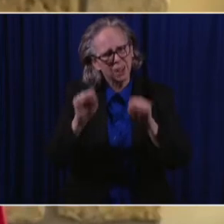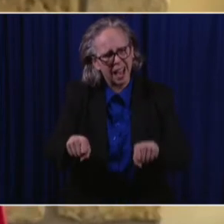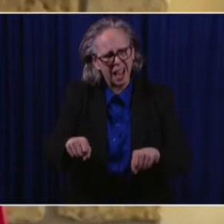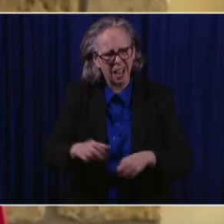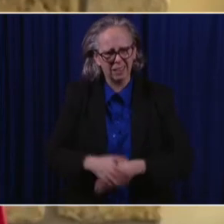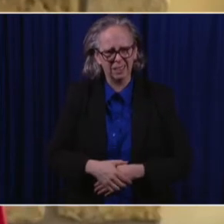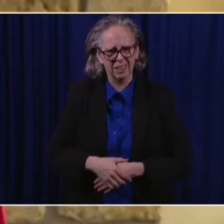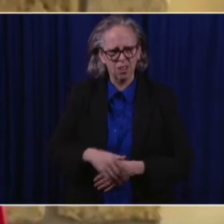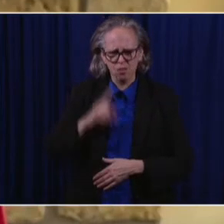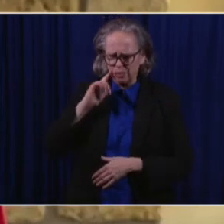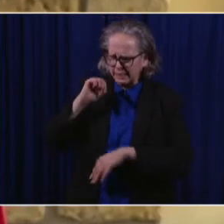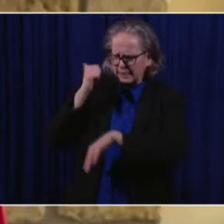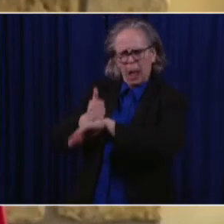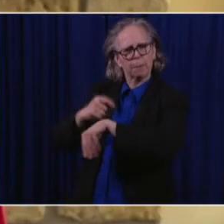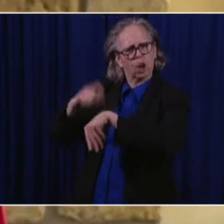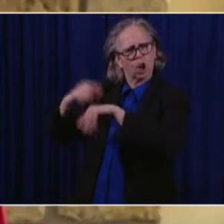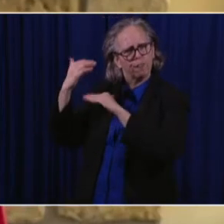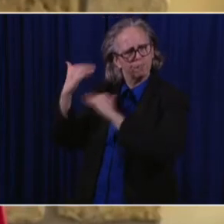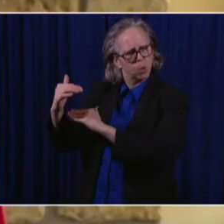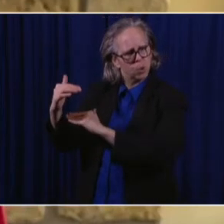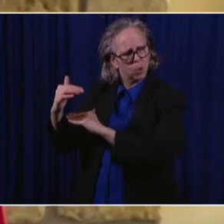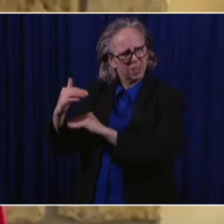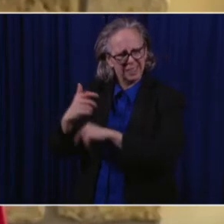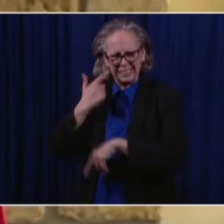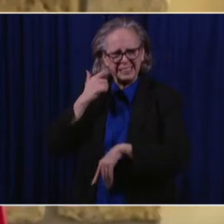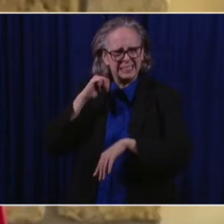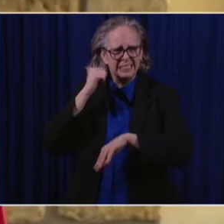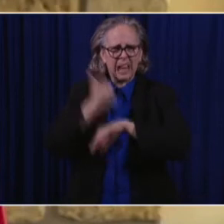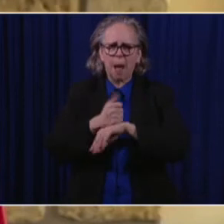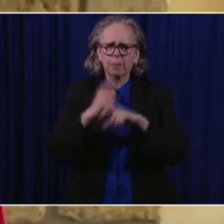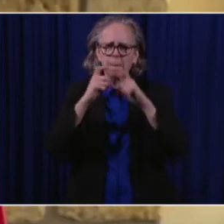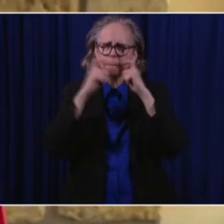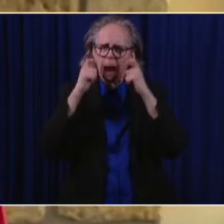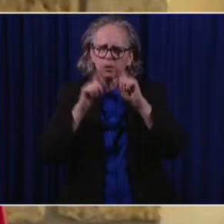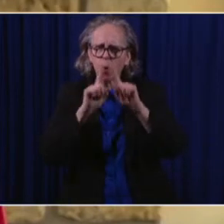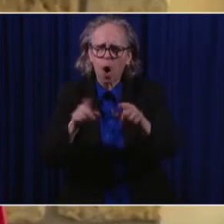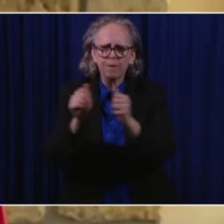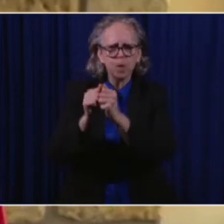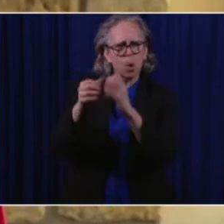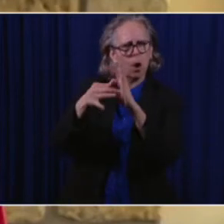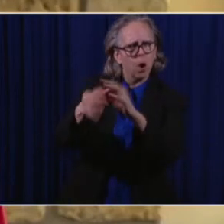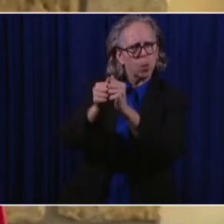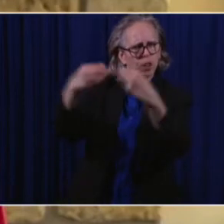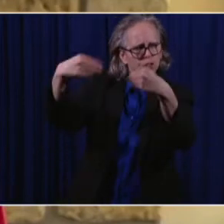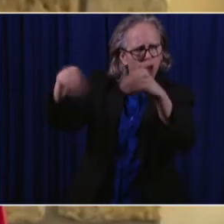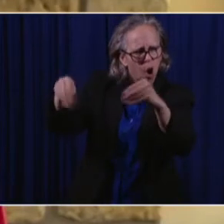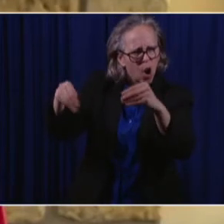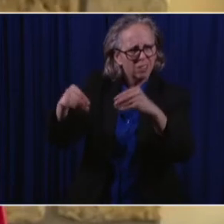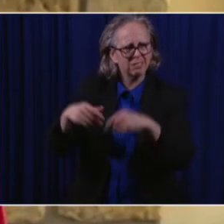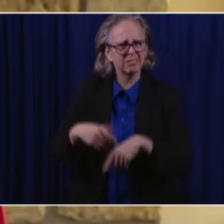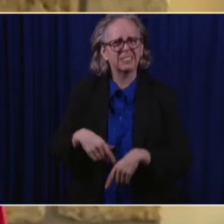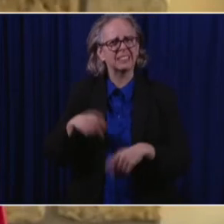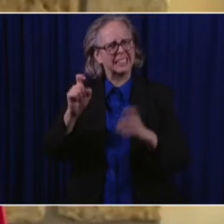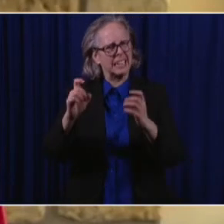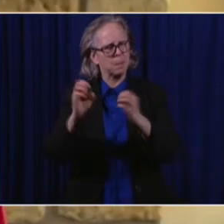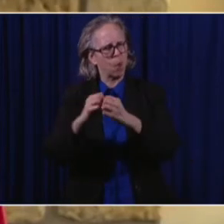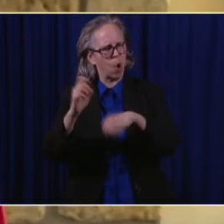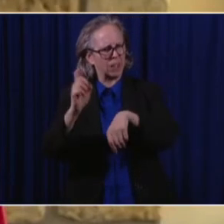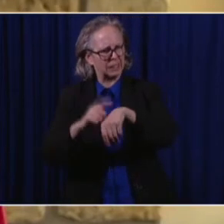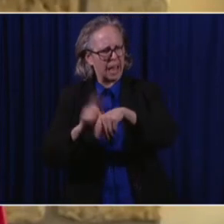mask order that's now being enforced vigorously in retail time to work. But mostly what we have to do is let